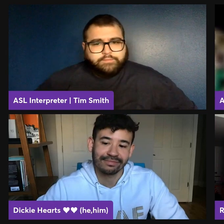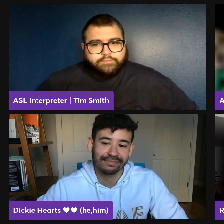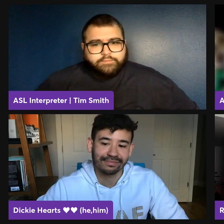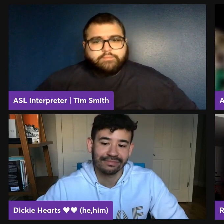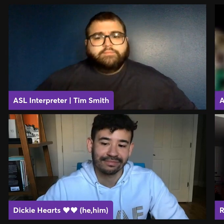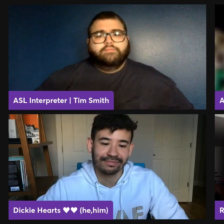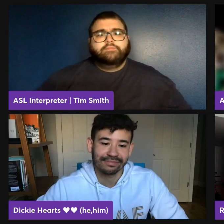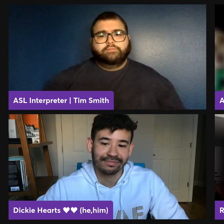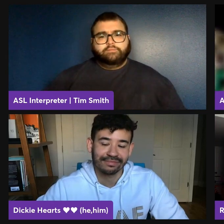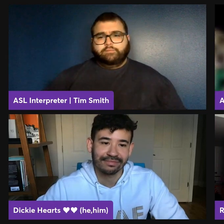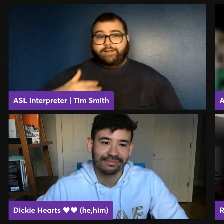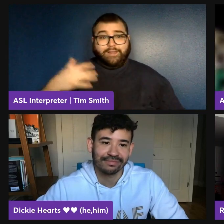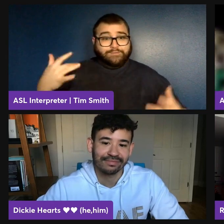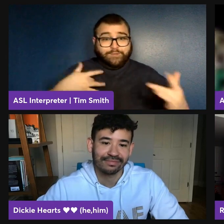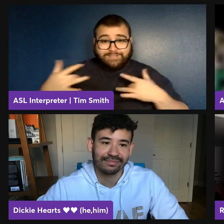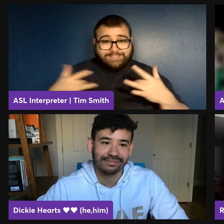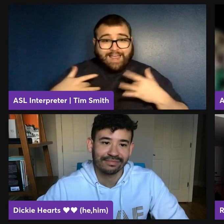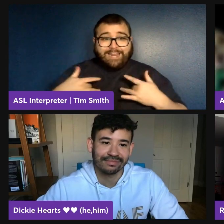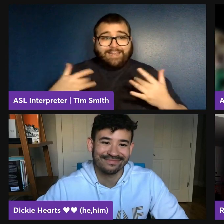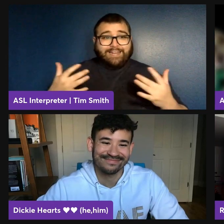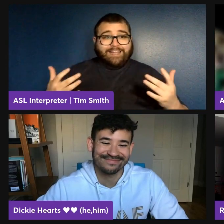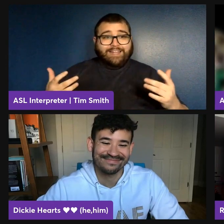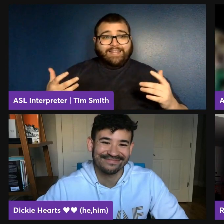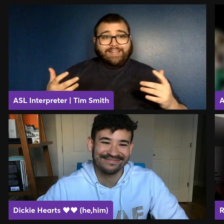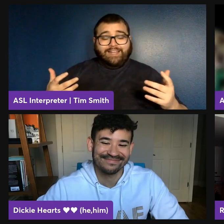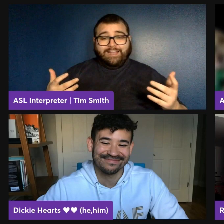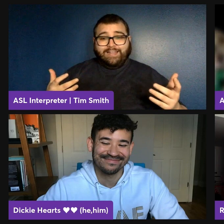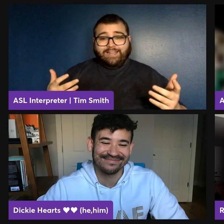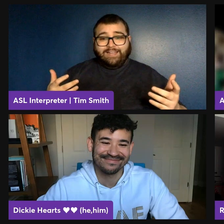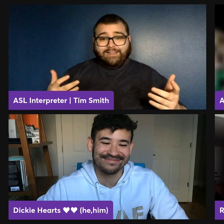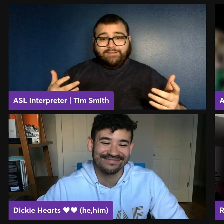And I'm so excited for